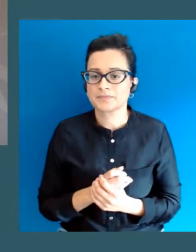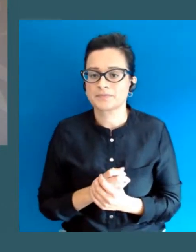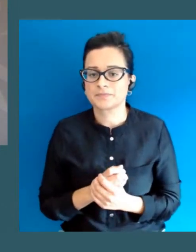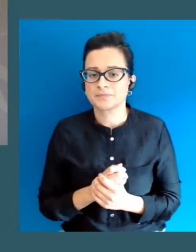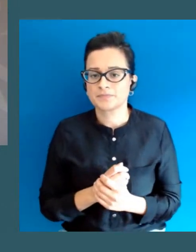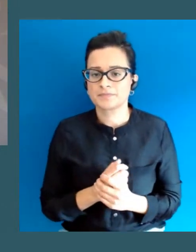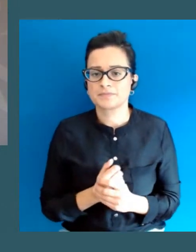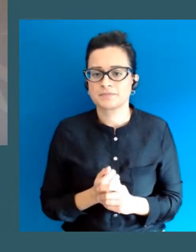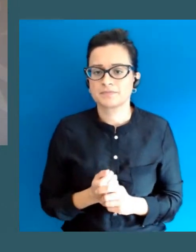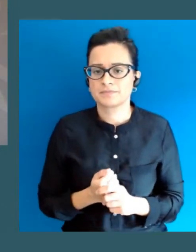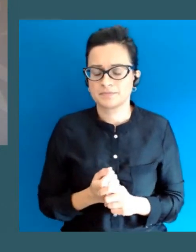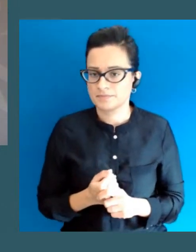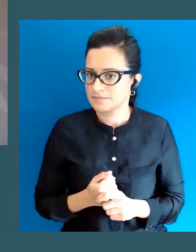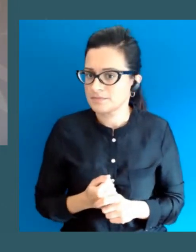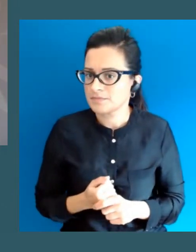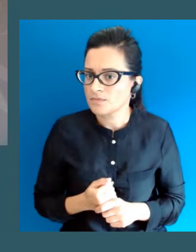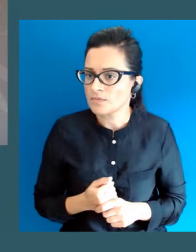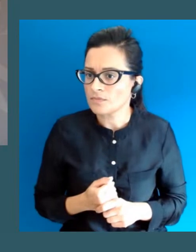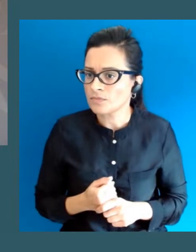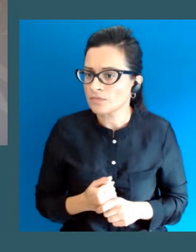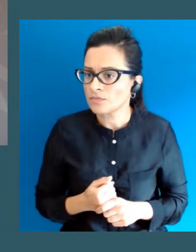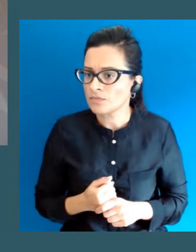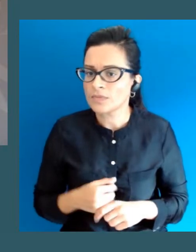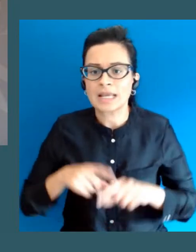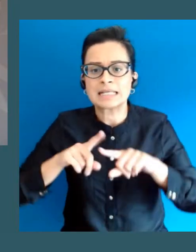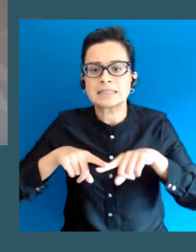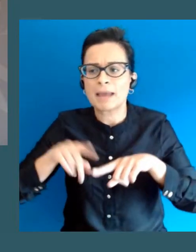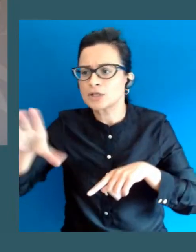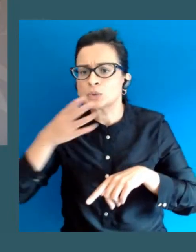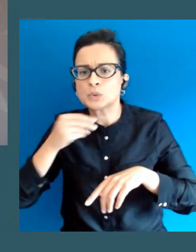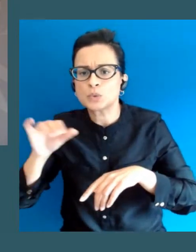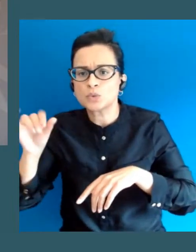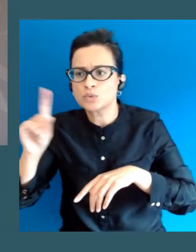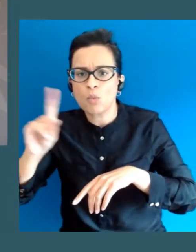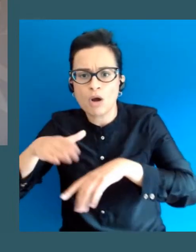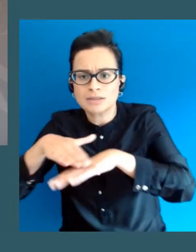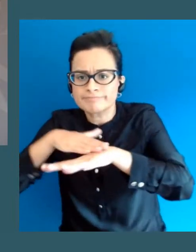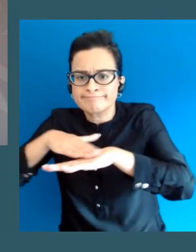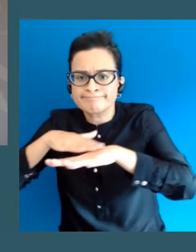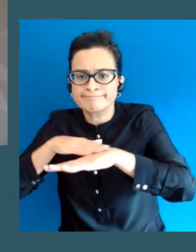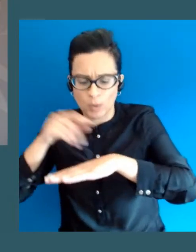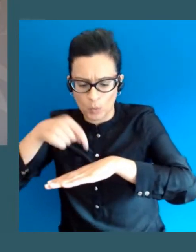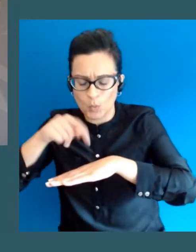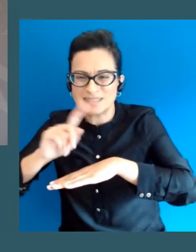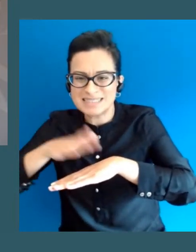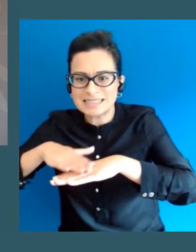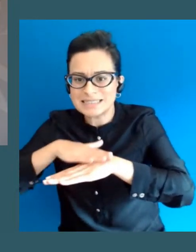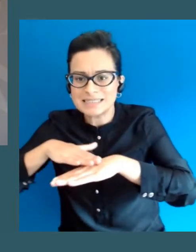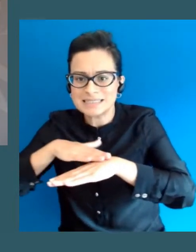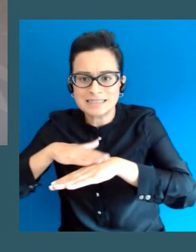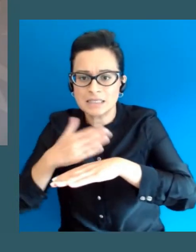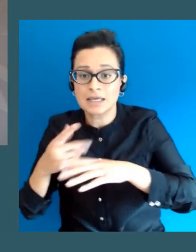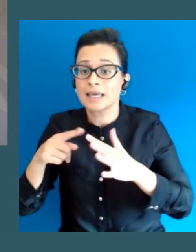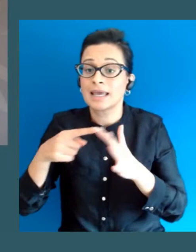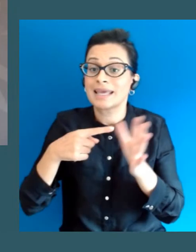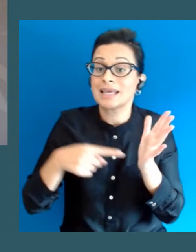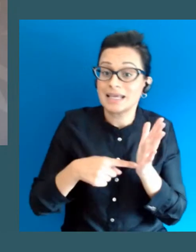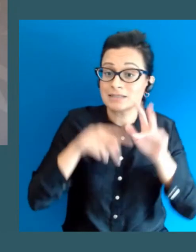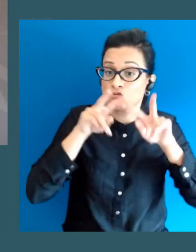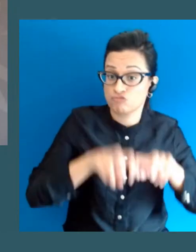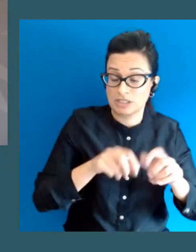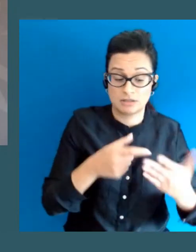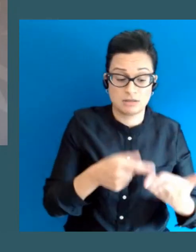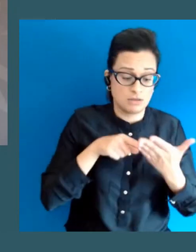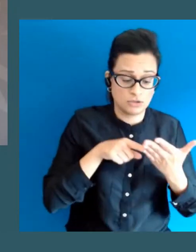depends on what you're using to moisturize. And in the EAT study analysis, it